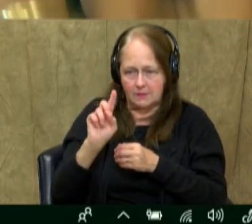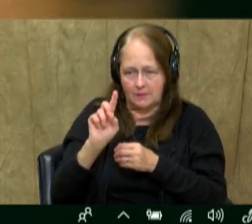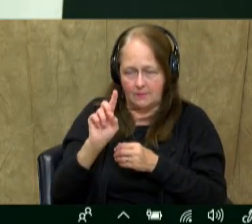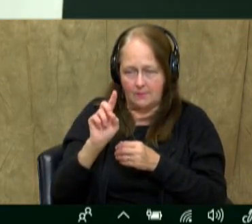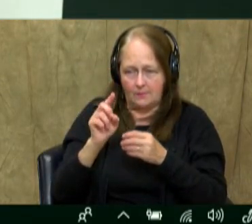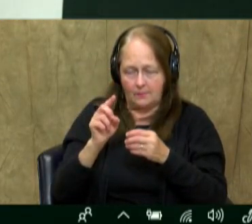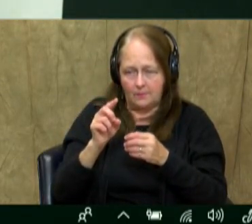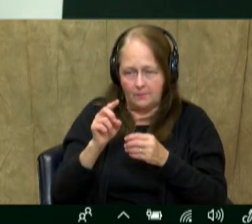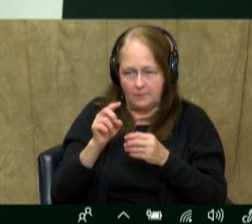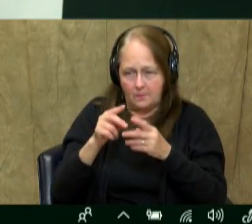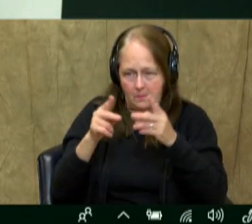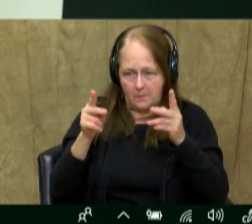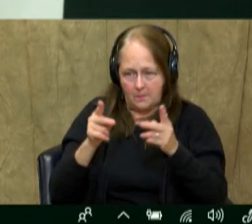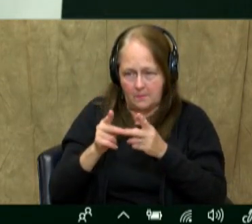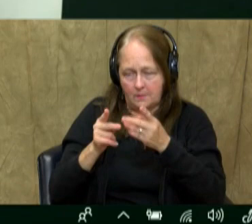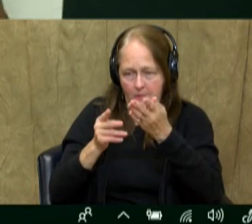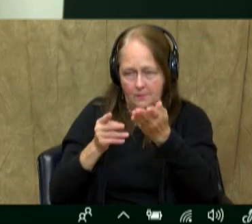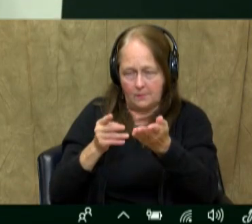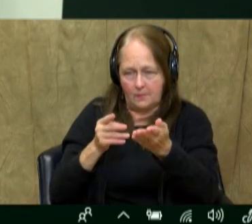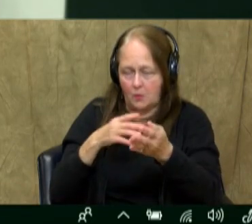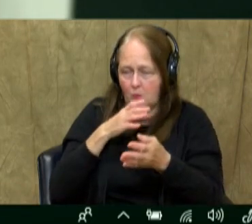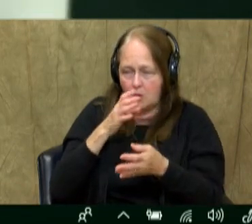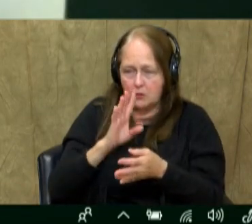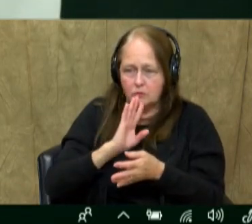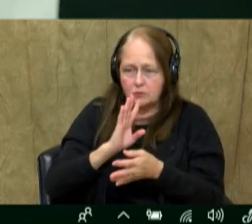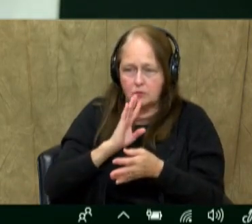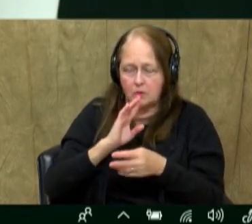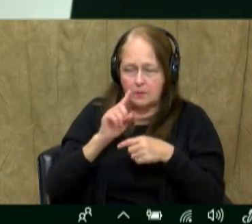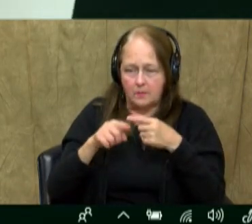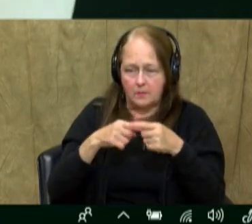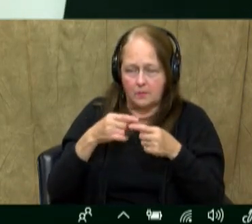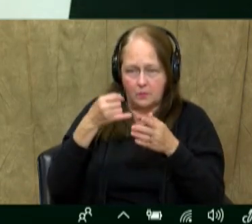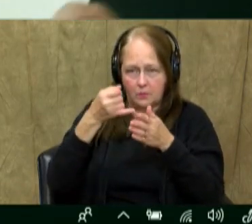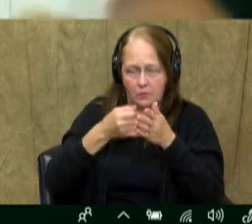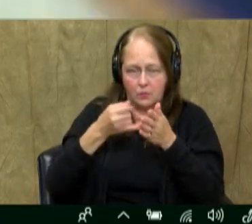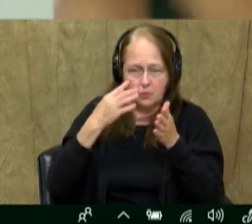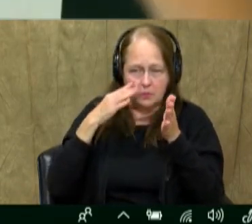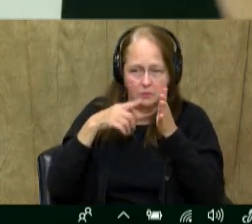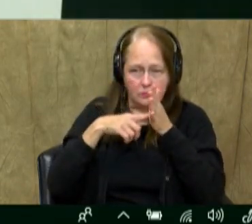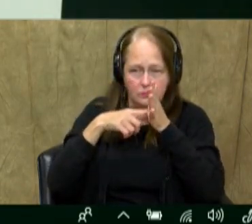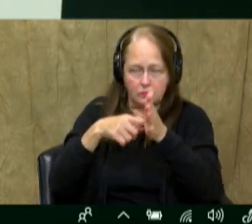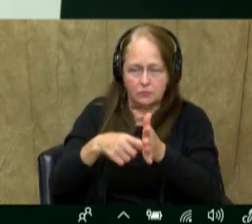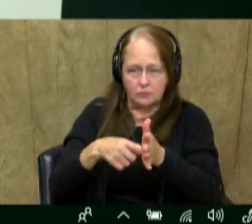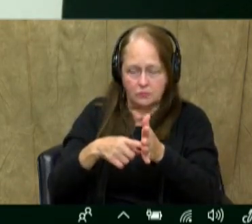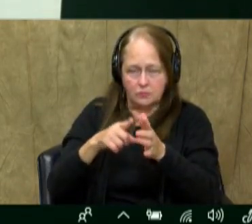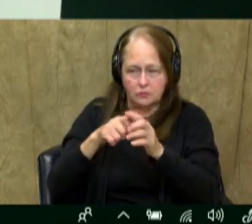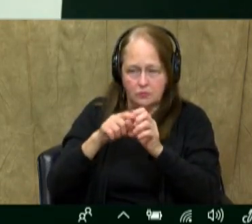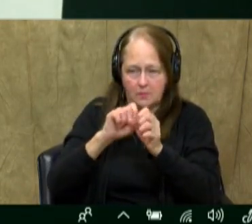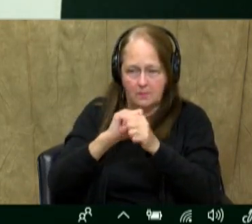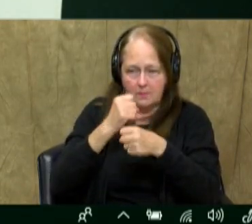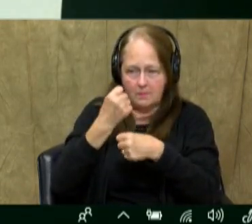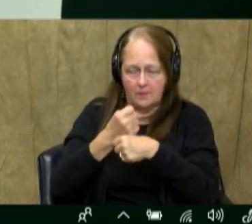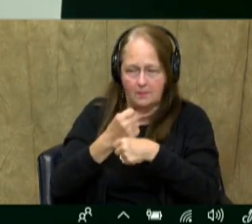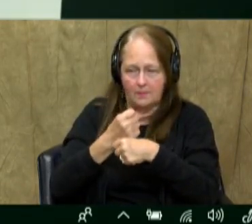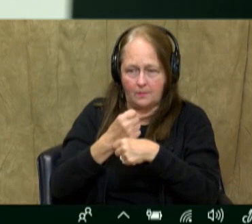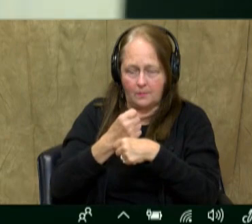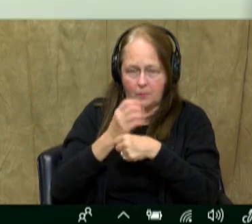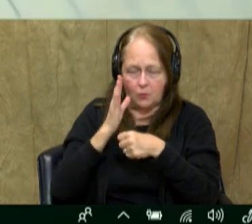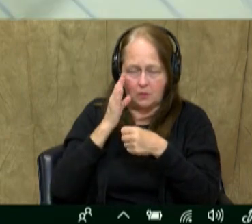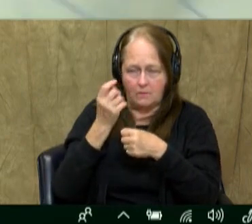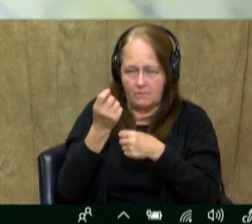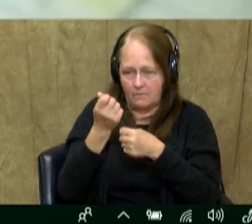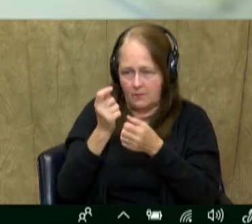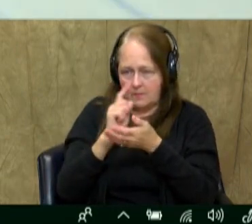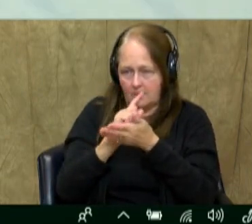So all of that being said, I don't want to talk about this diagram. I want to show you how to create it. I'm going to spend a few